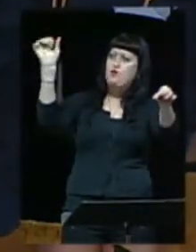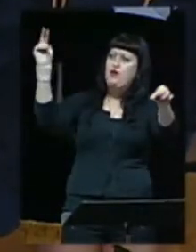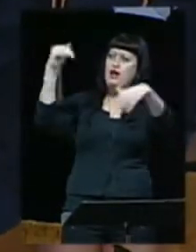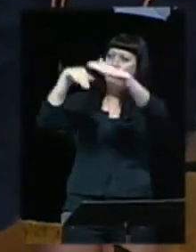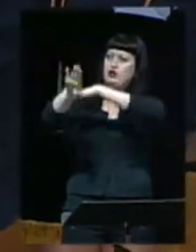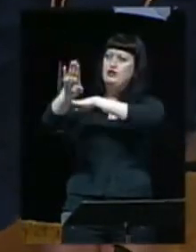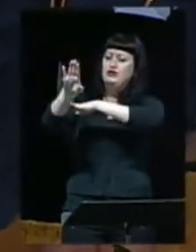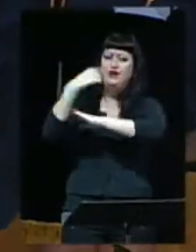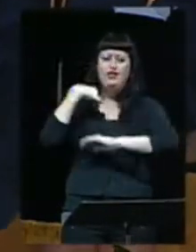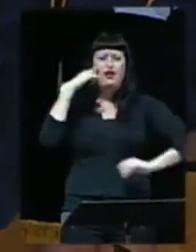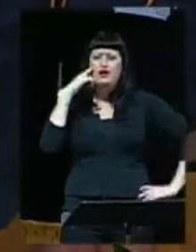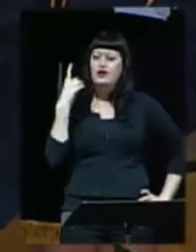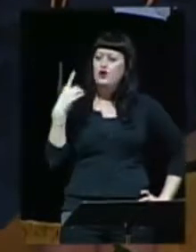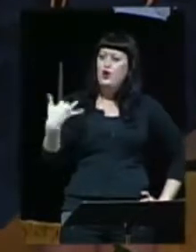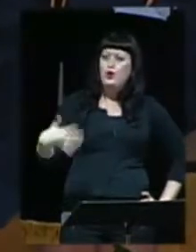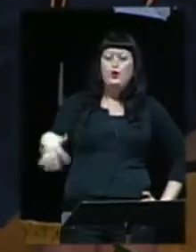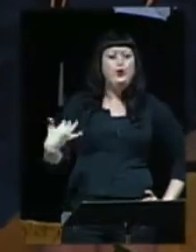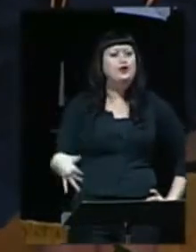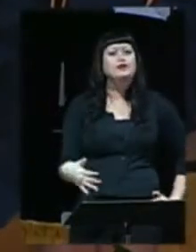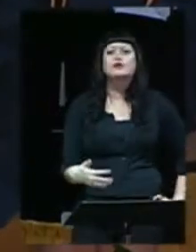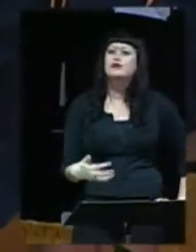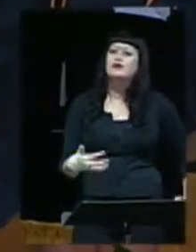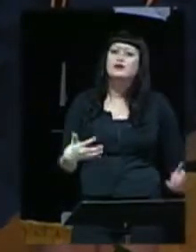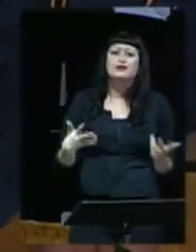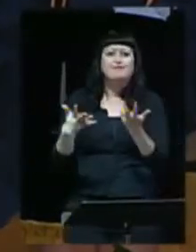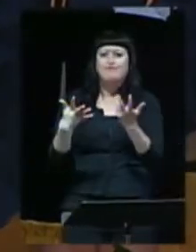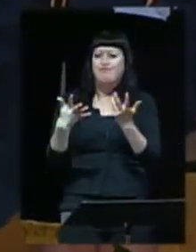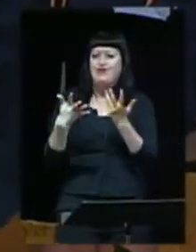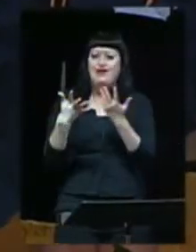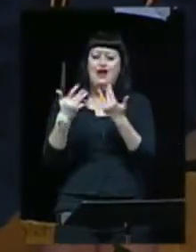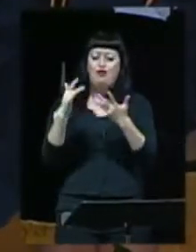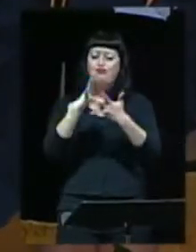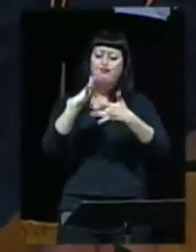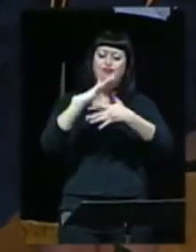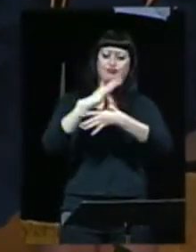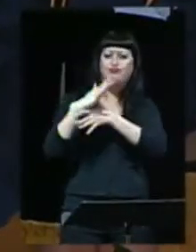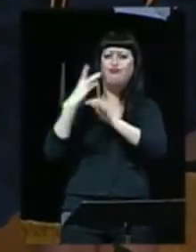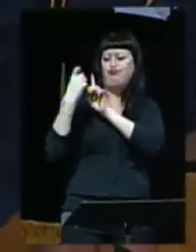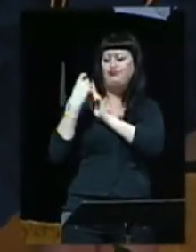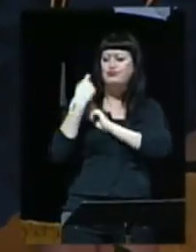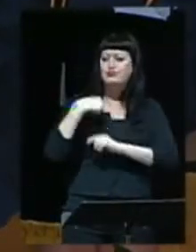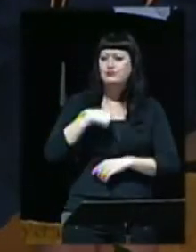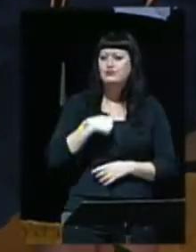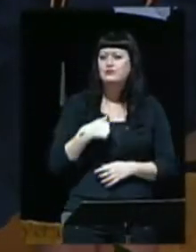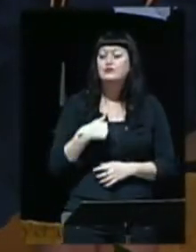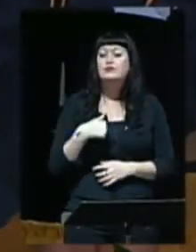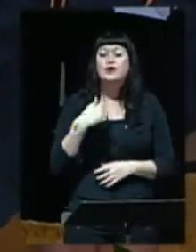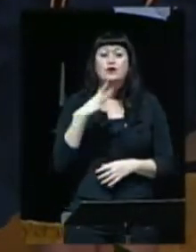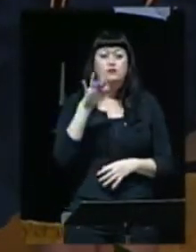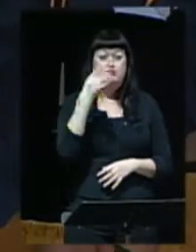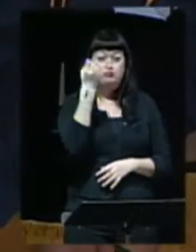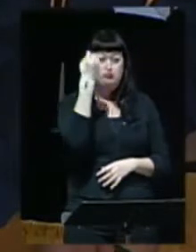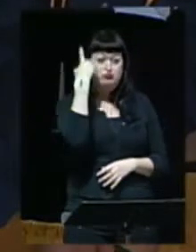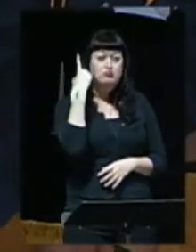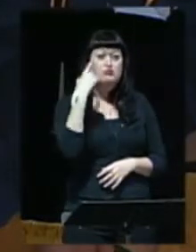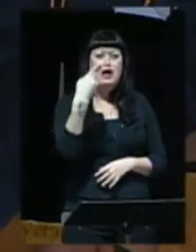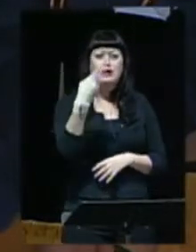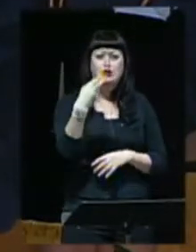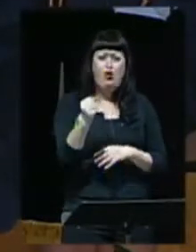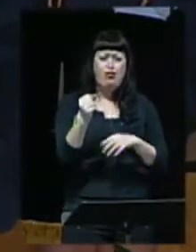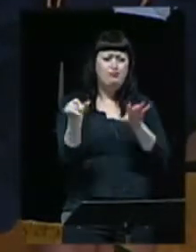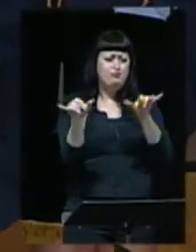At first I thought, oh wow, now I'll be an easy target for the upperclassmen. But then I realized that high school is nothing